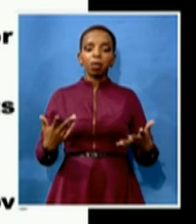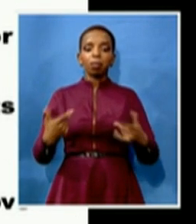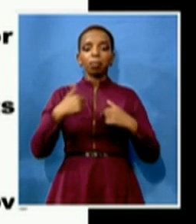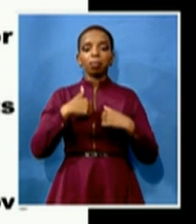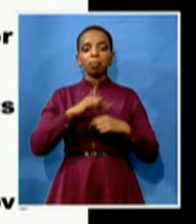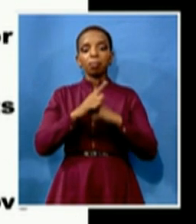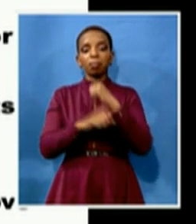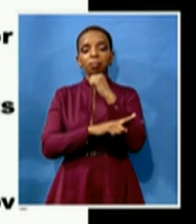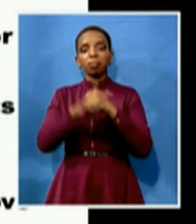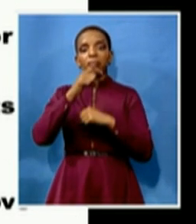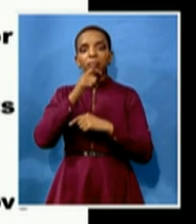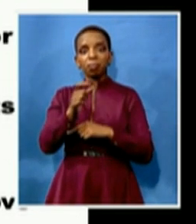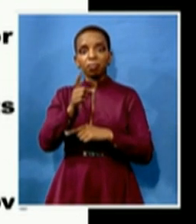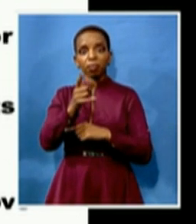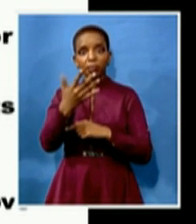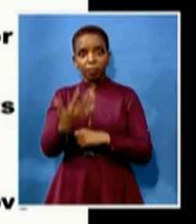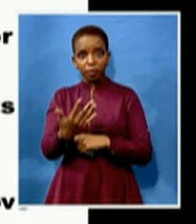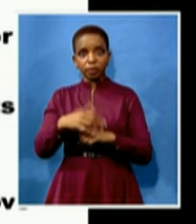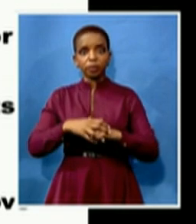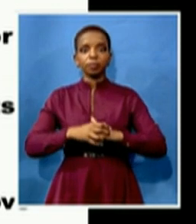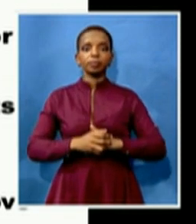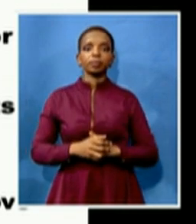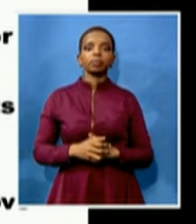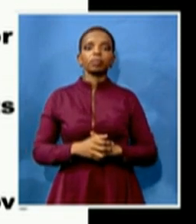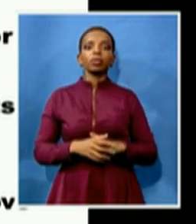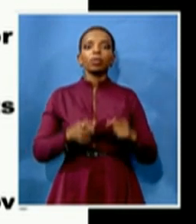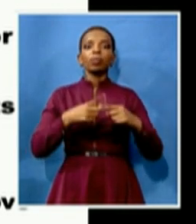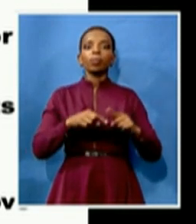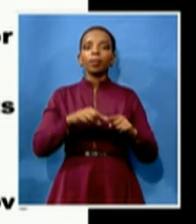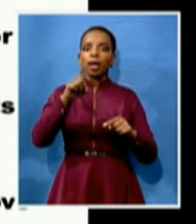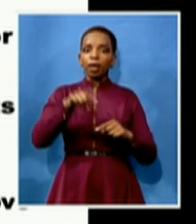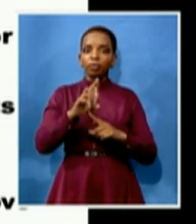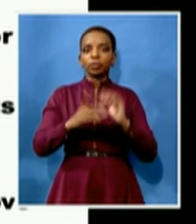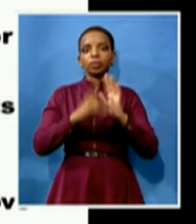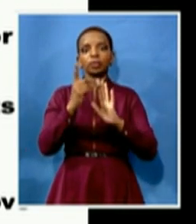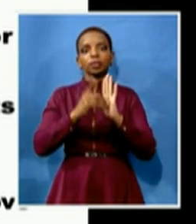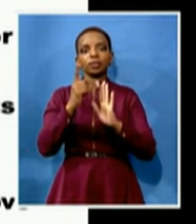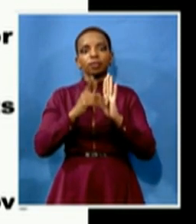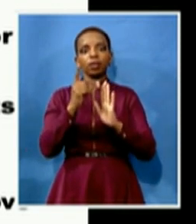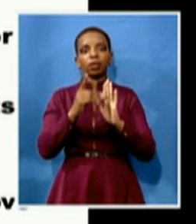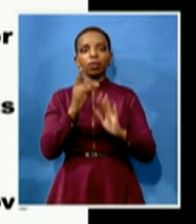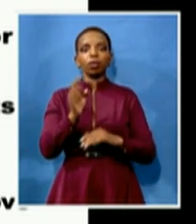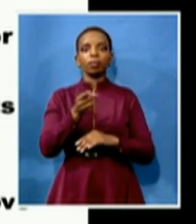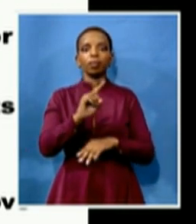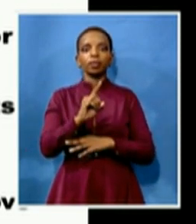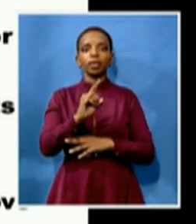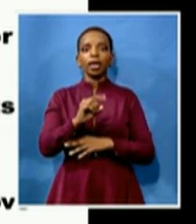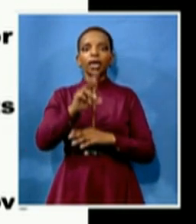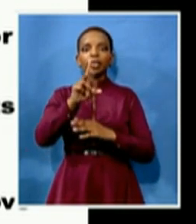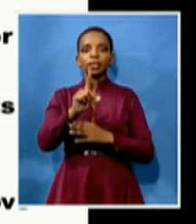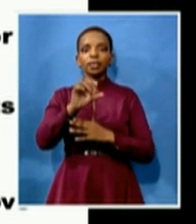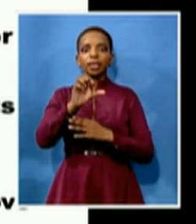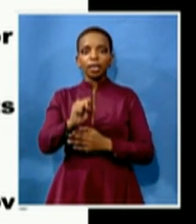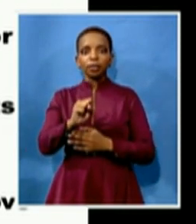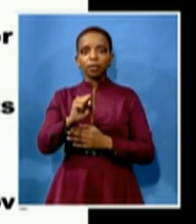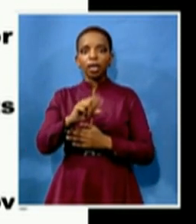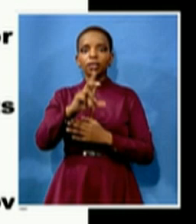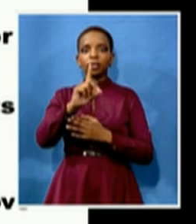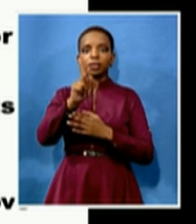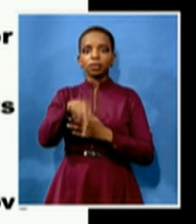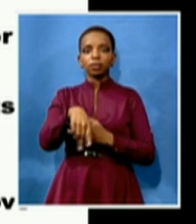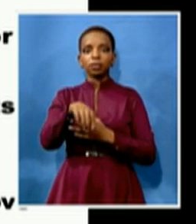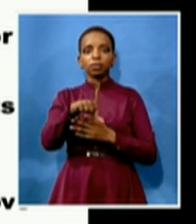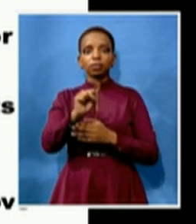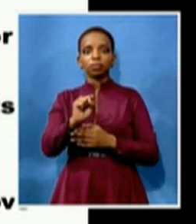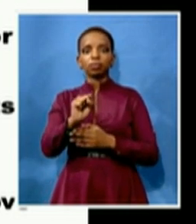SRID model that allows us to predict the visible dynamics, the number of cases that the healthcare system sees, but also herd